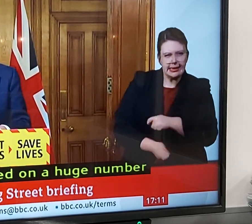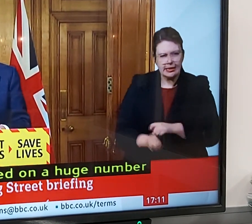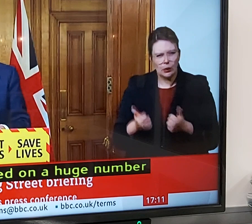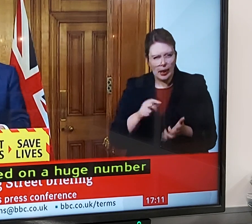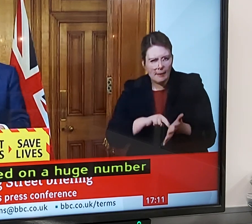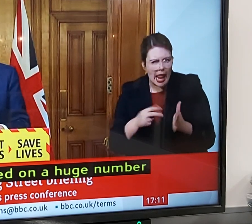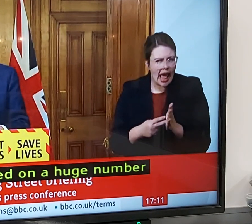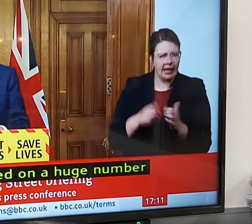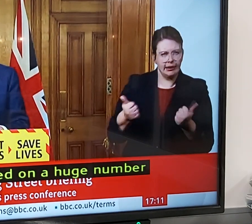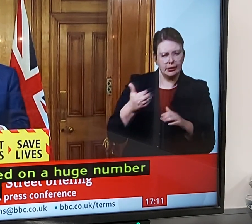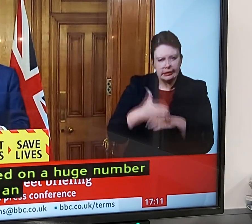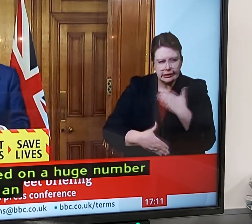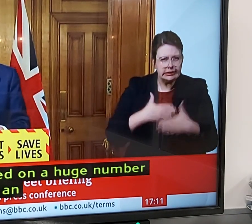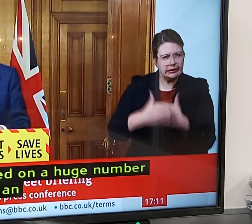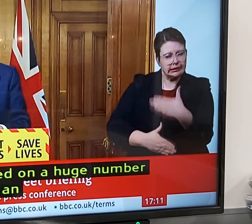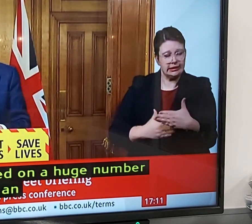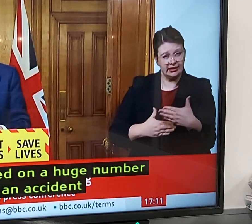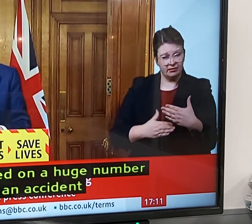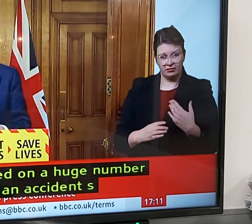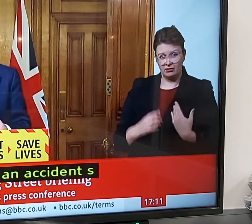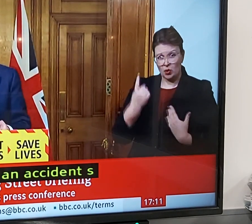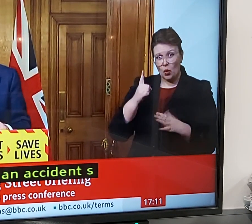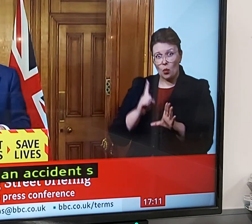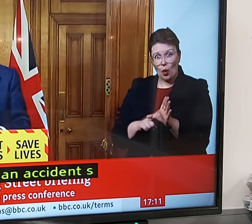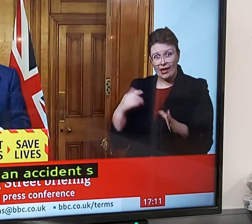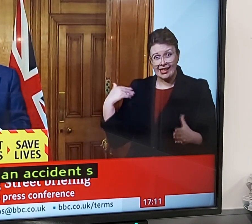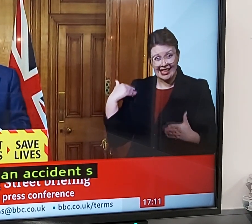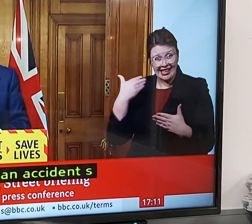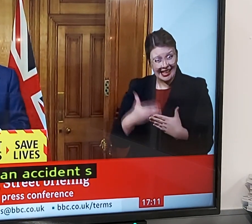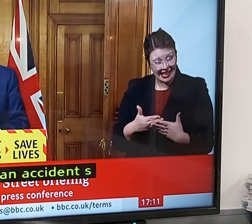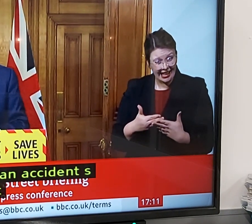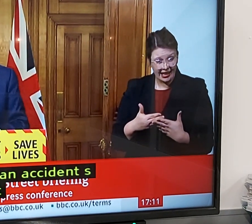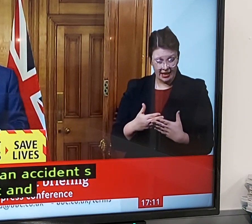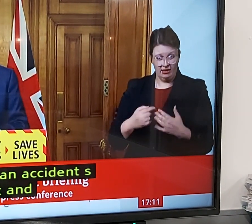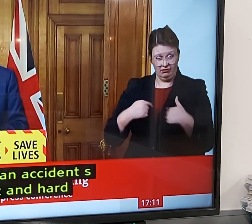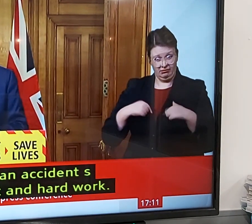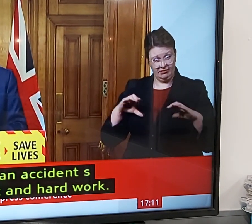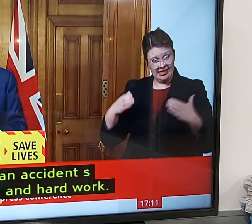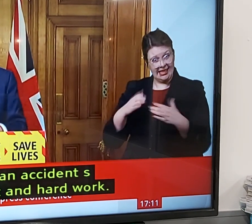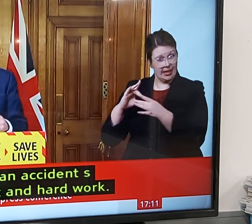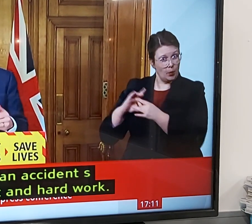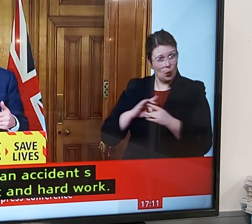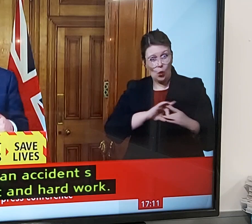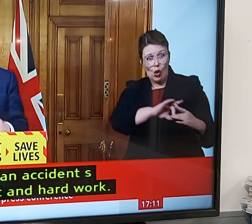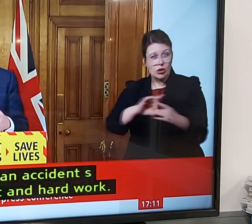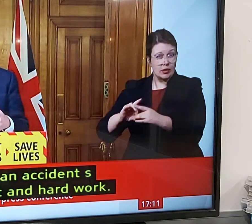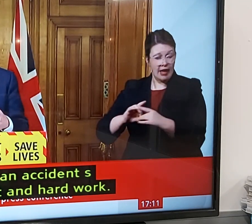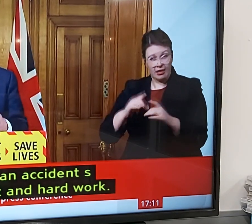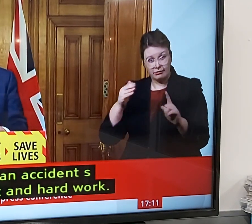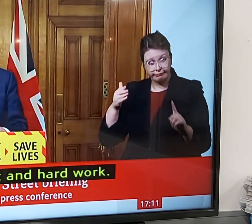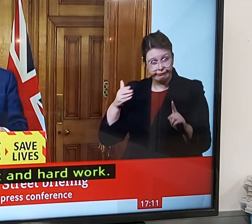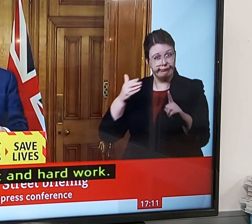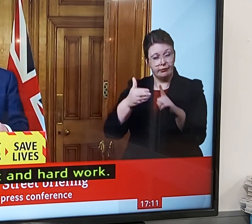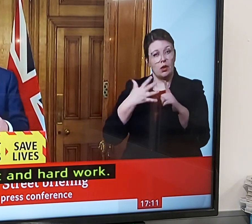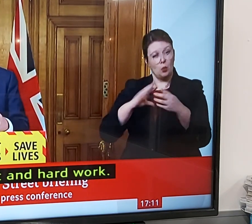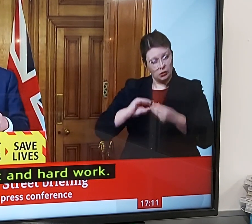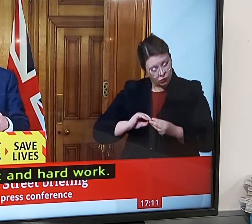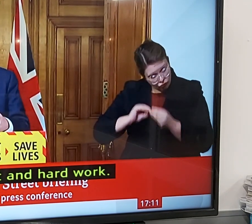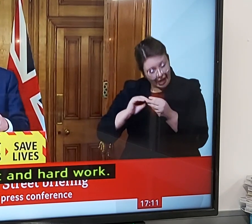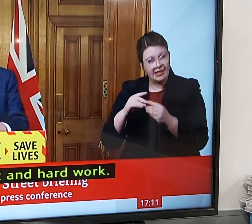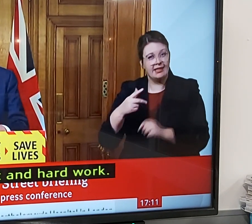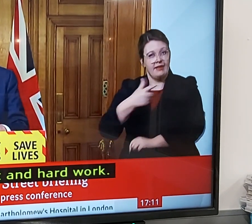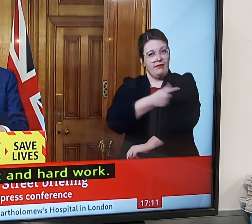work. For the last year, this team has shared a challenge, which is to deliver us a vaccine